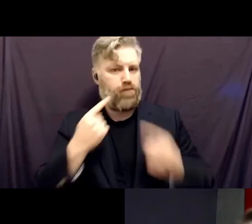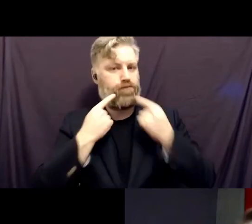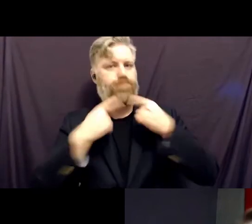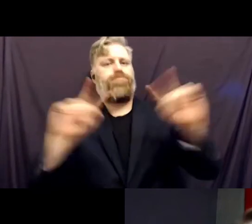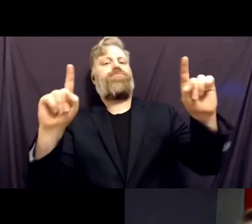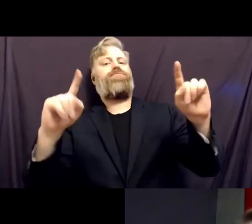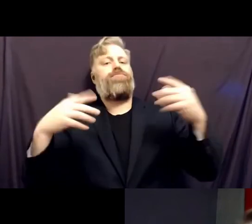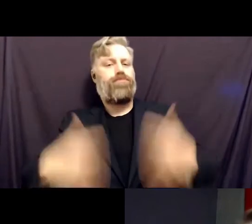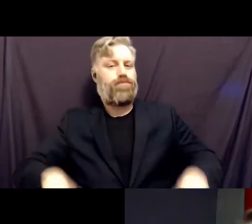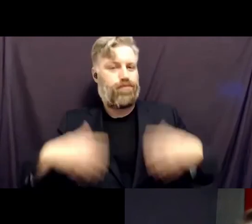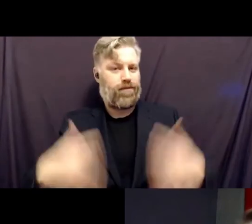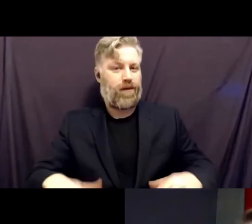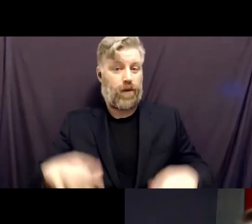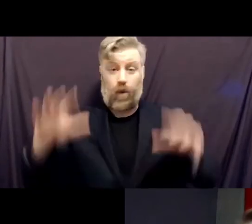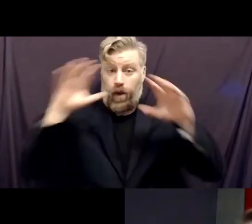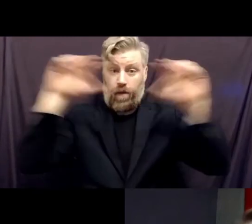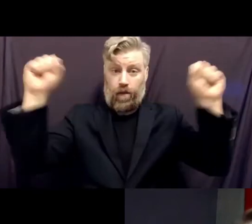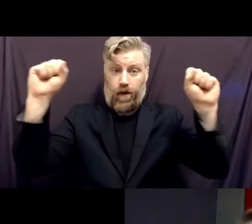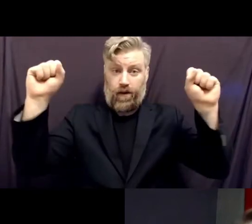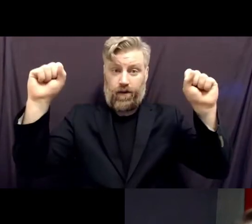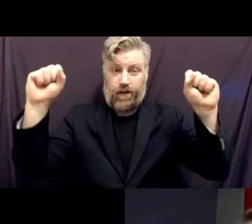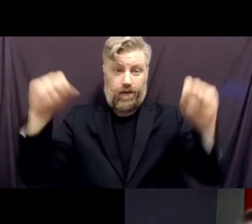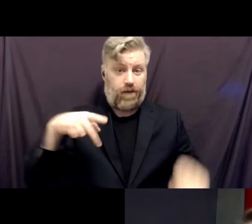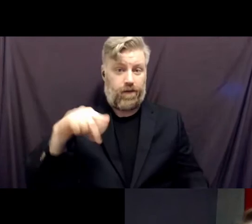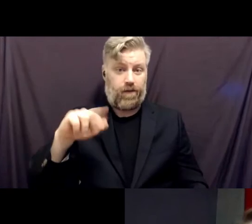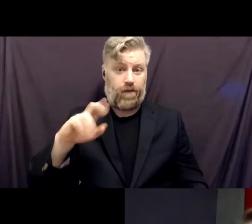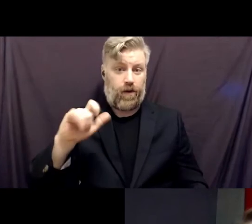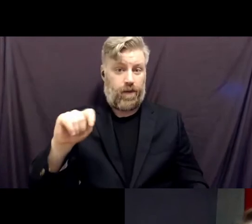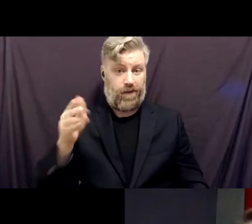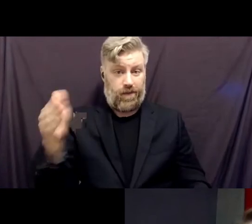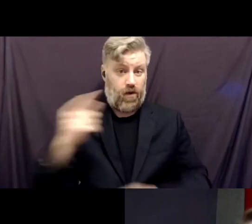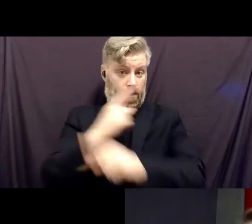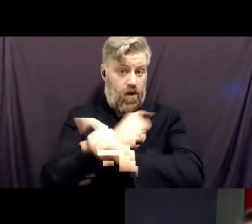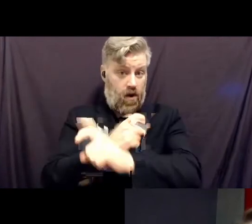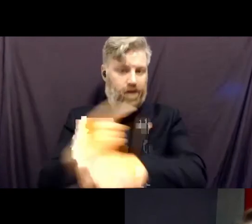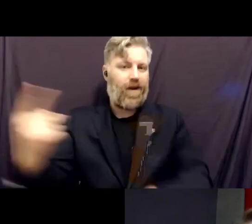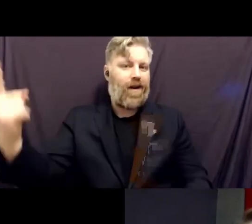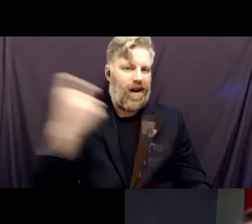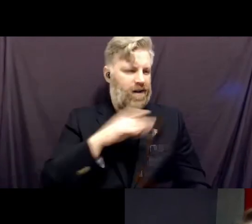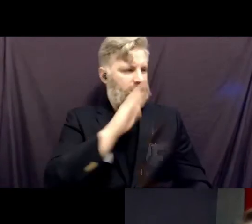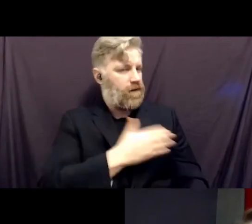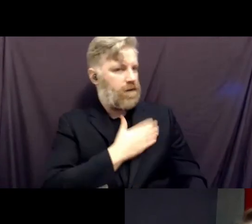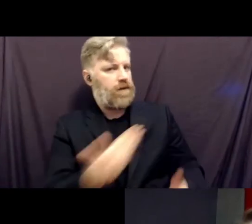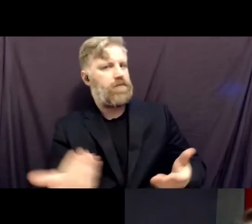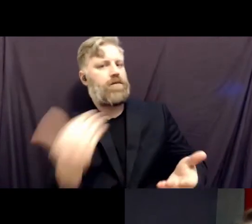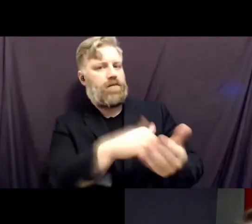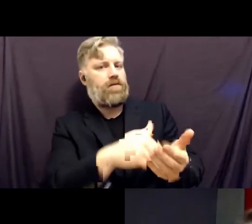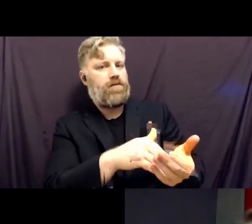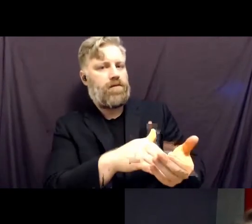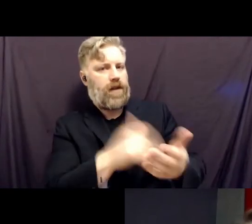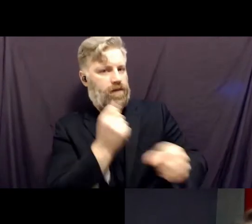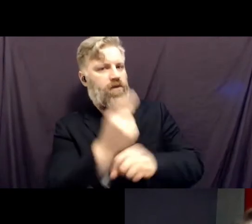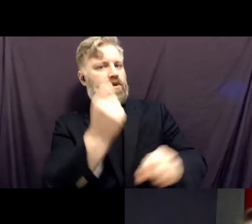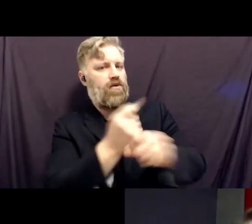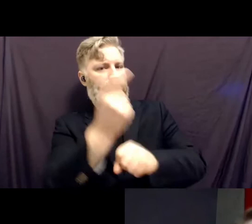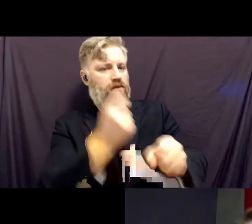we were asked by the President of the Austrian Parliament to repeat this every